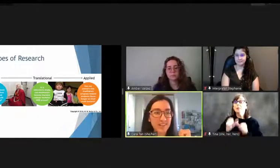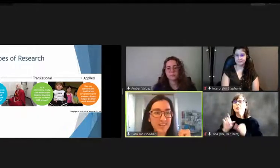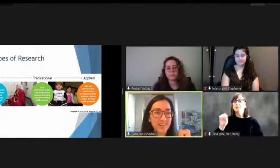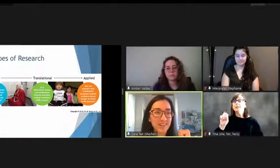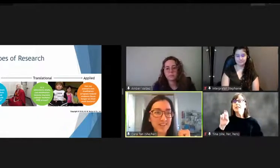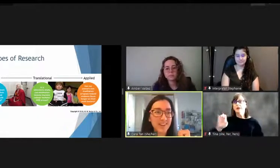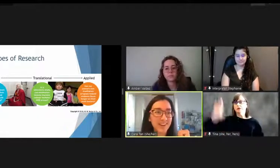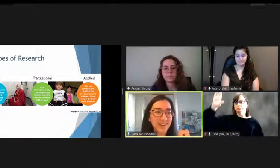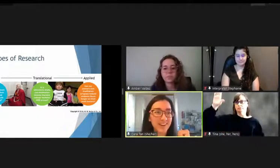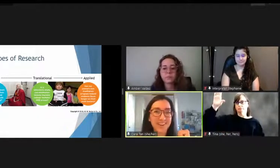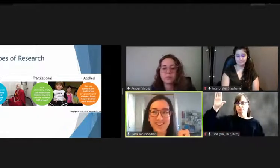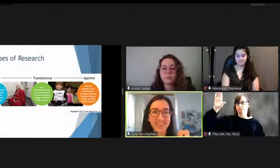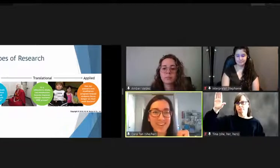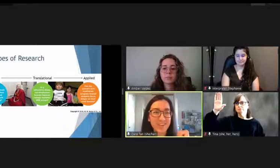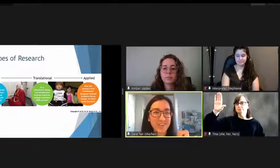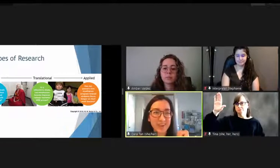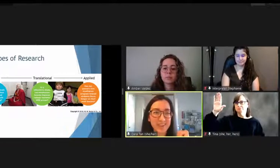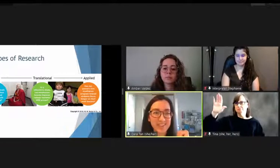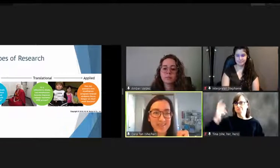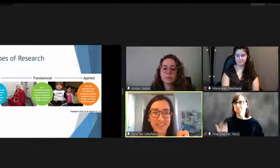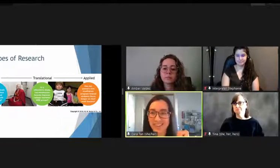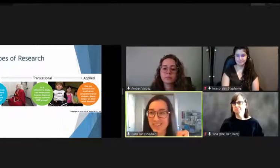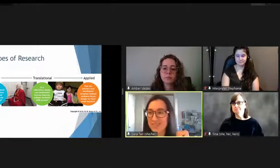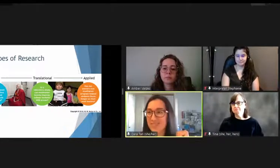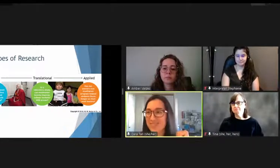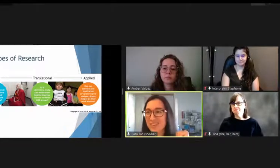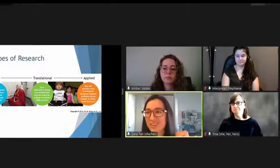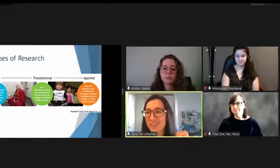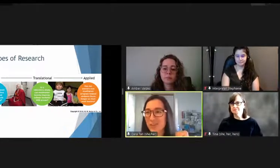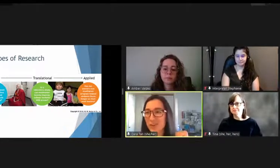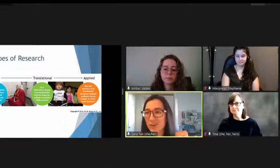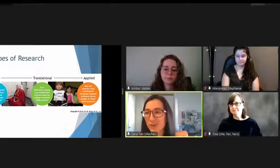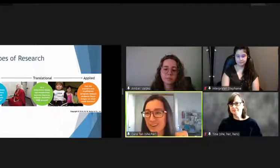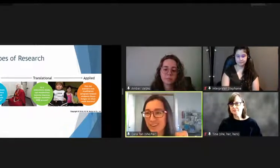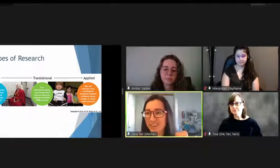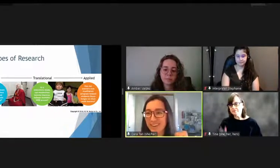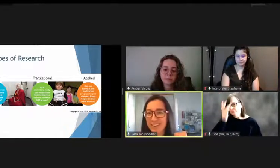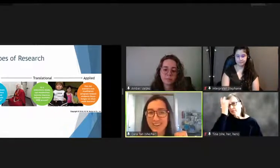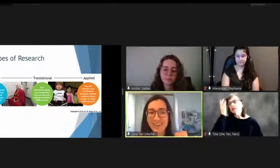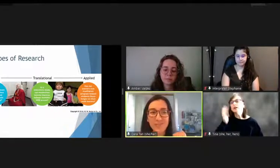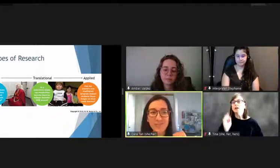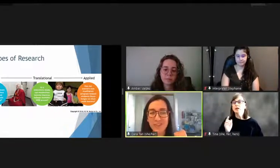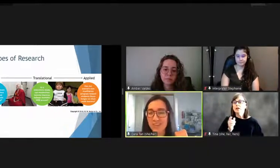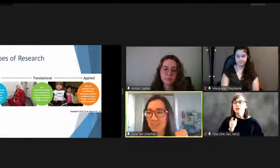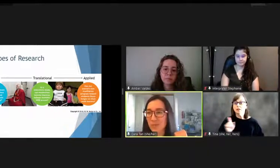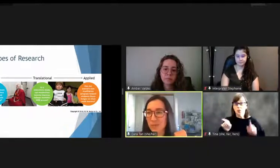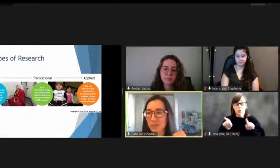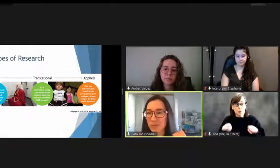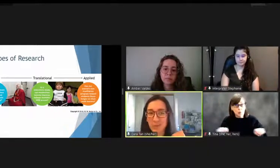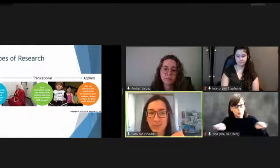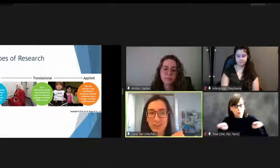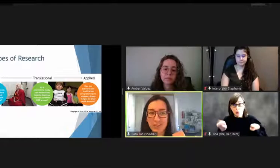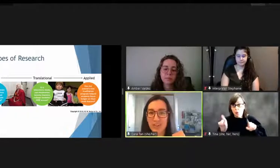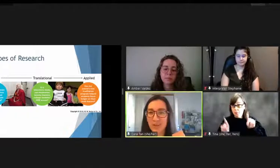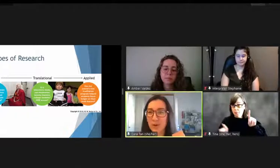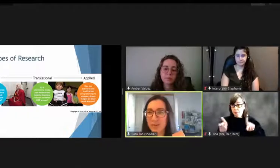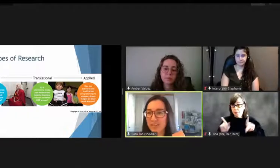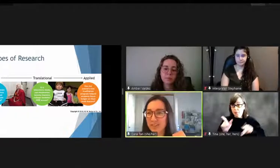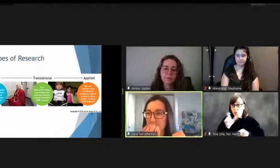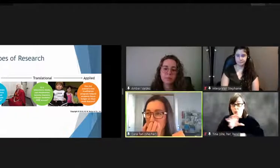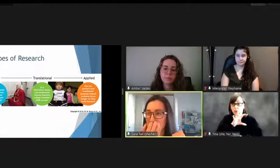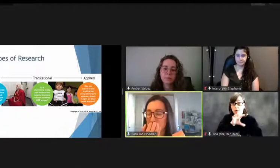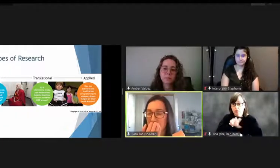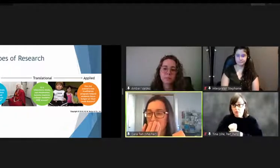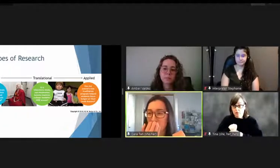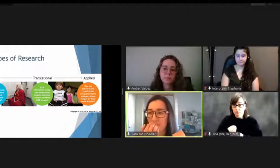Yeah, okay, so we're getting some yeses here. So for you all, This example might be particularly